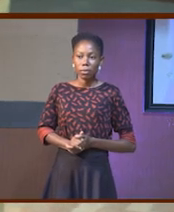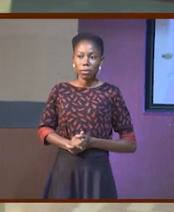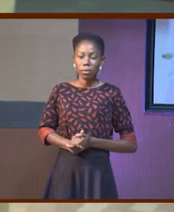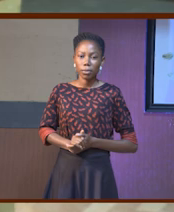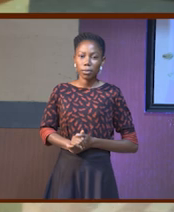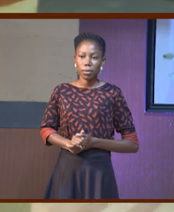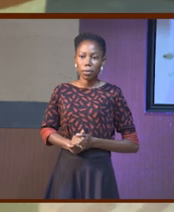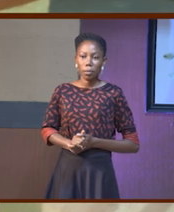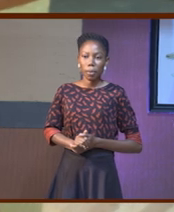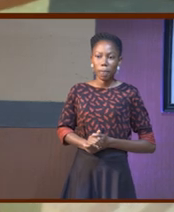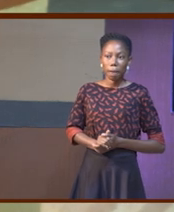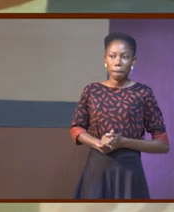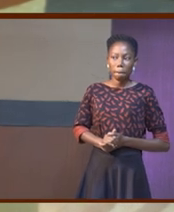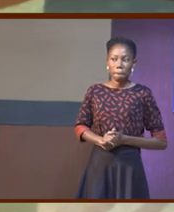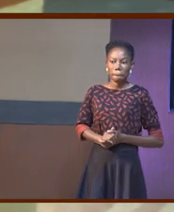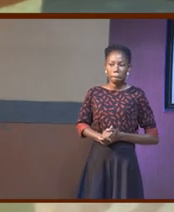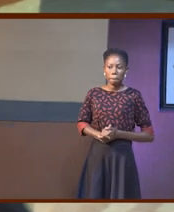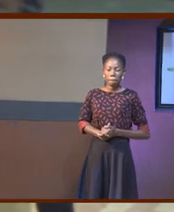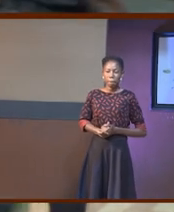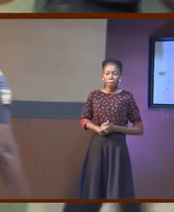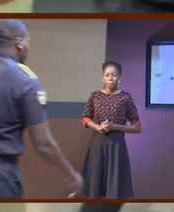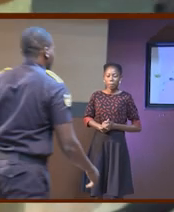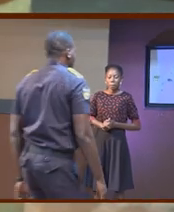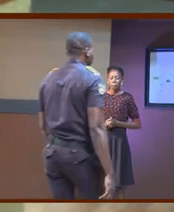Thank you. You're welcome.